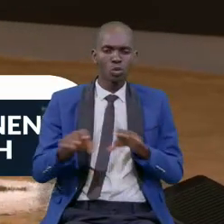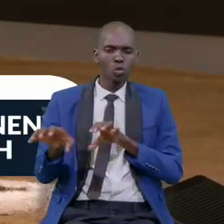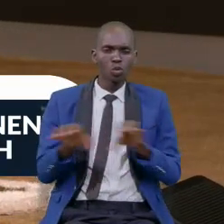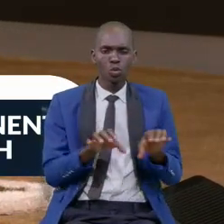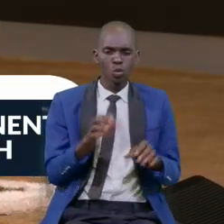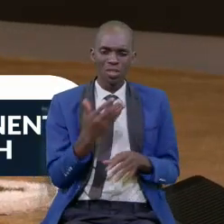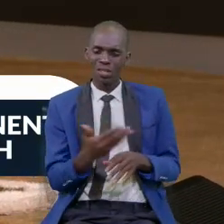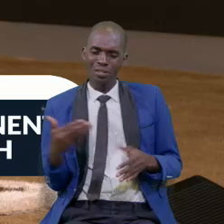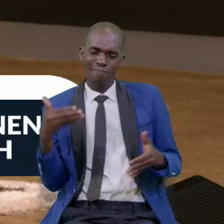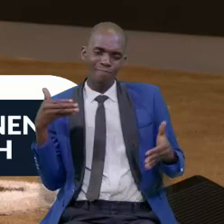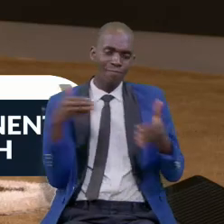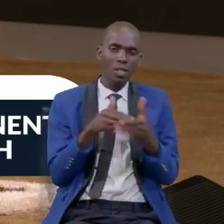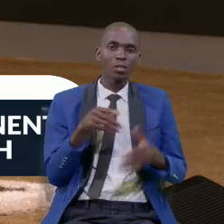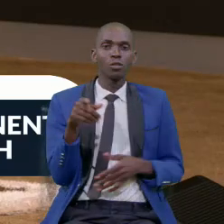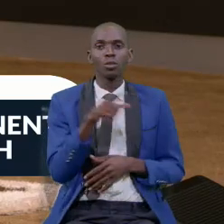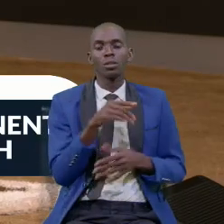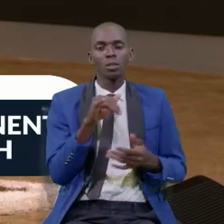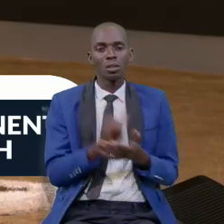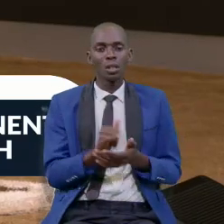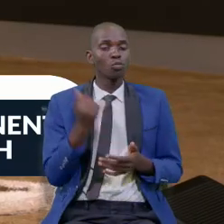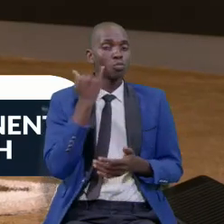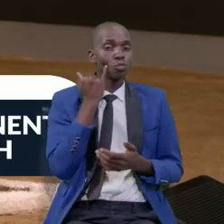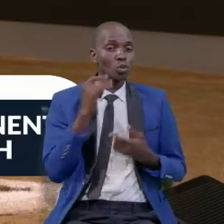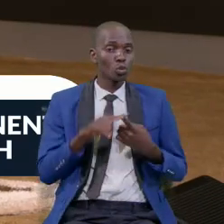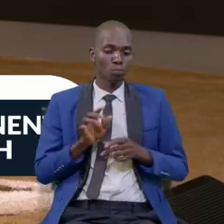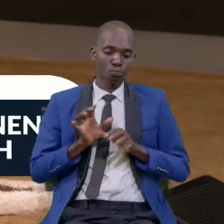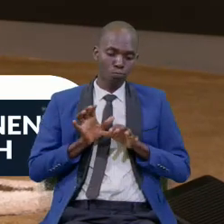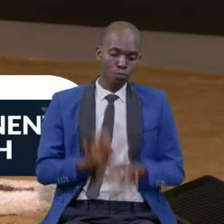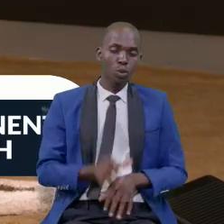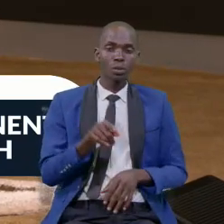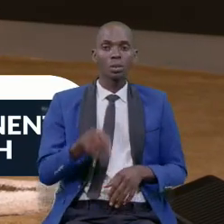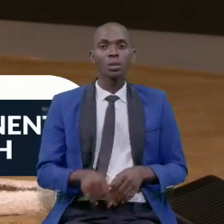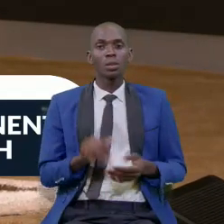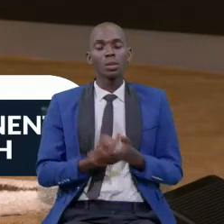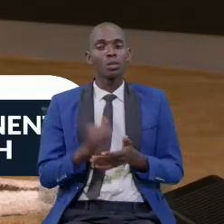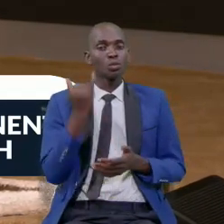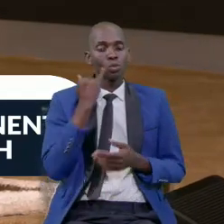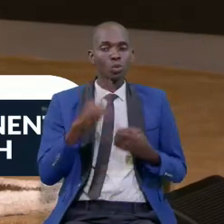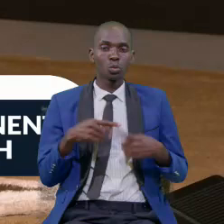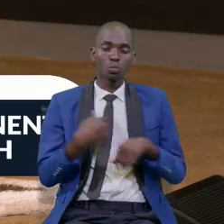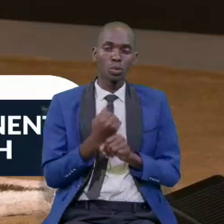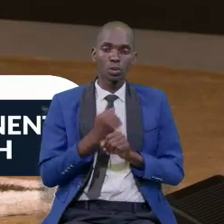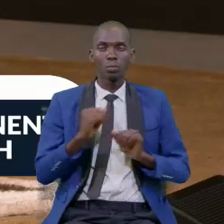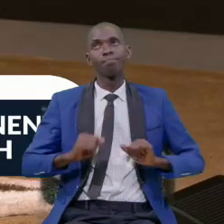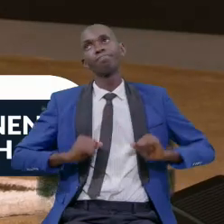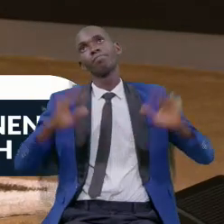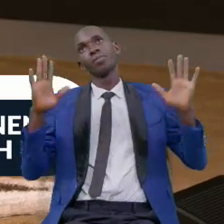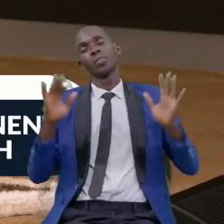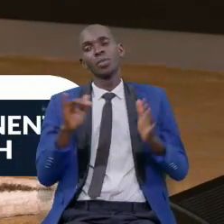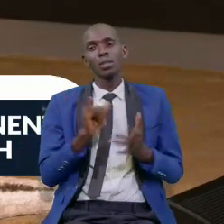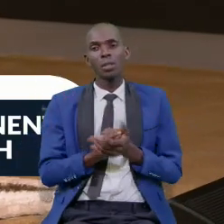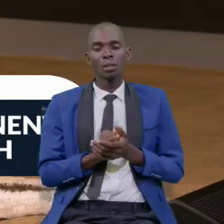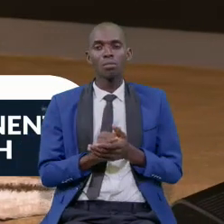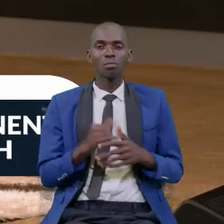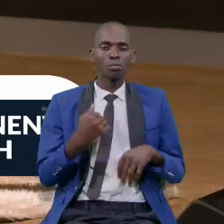things against you that should push you down, that should make you give up, that should make you say, it looks